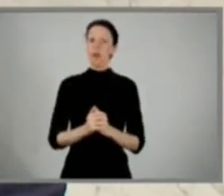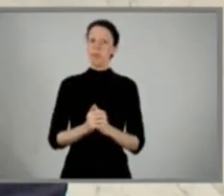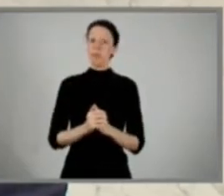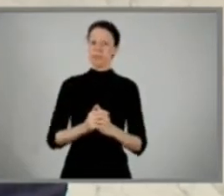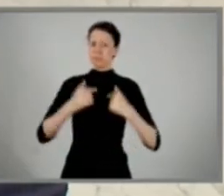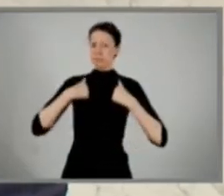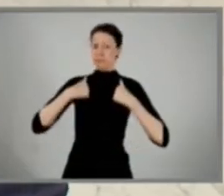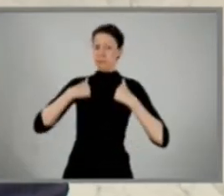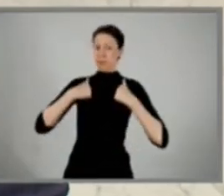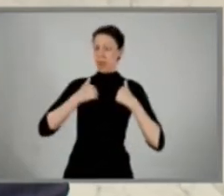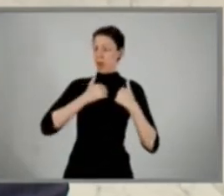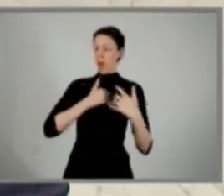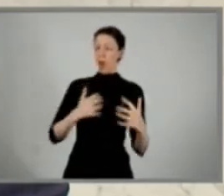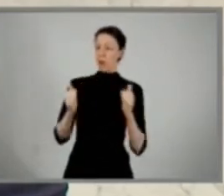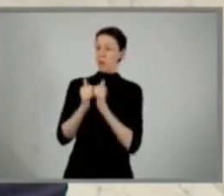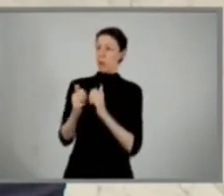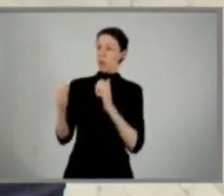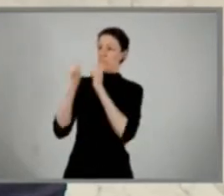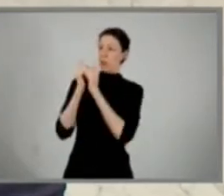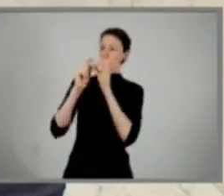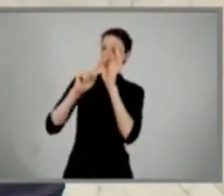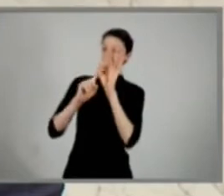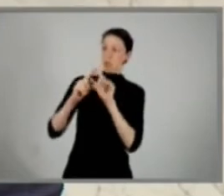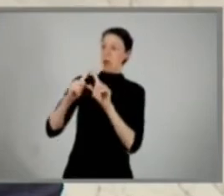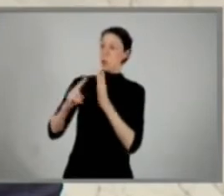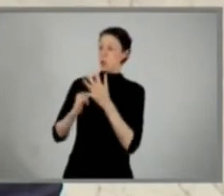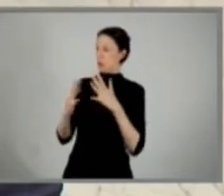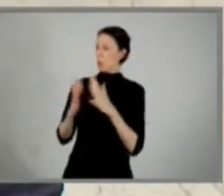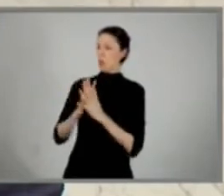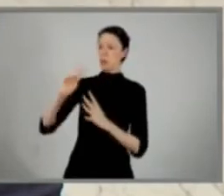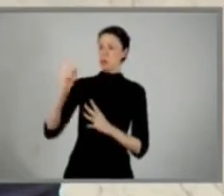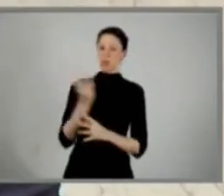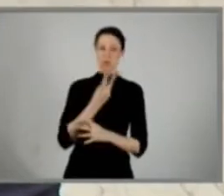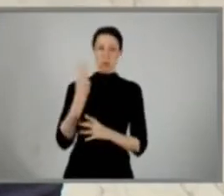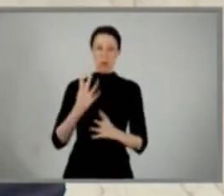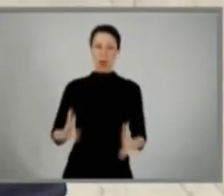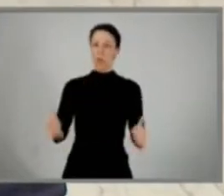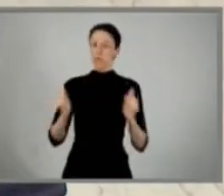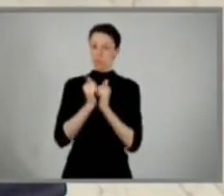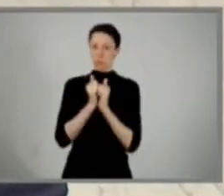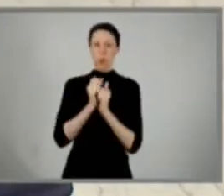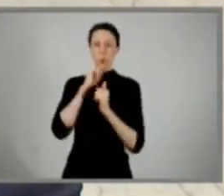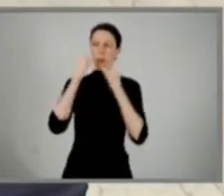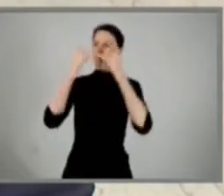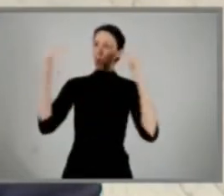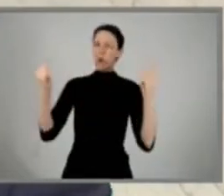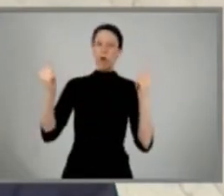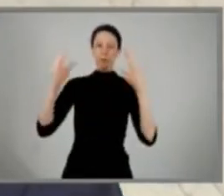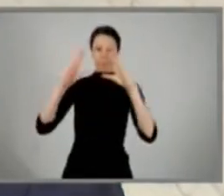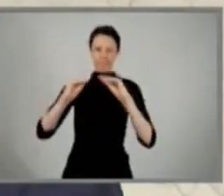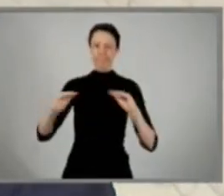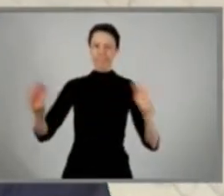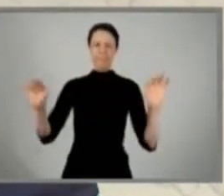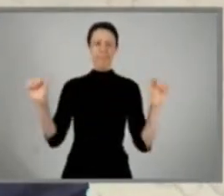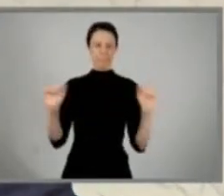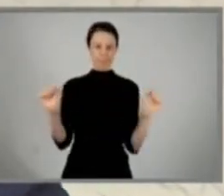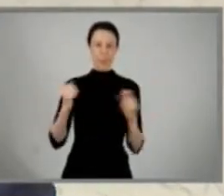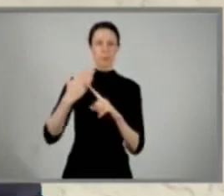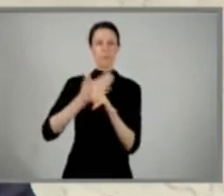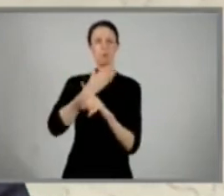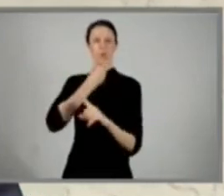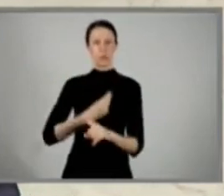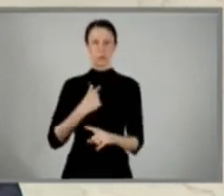National Cabinet has brought them to. Now, the timing of that has always been up to the individual premiers within their